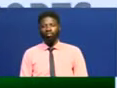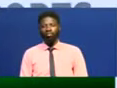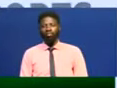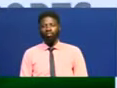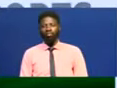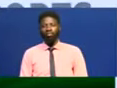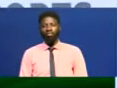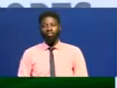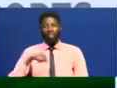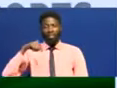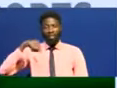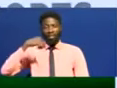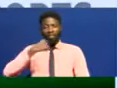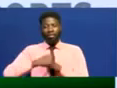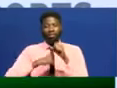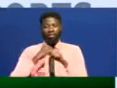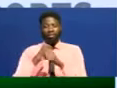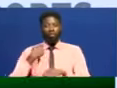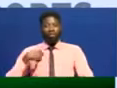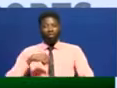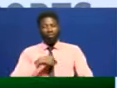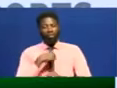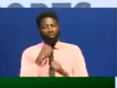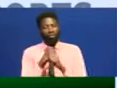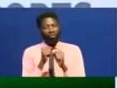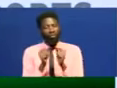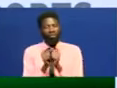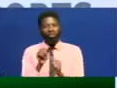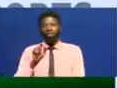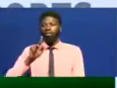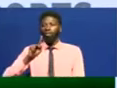And this year we've been able to do some amazing things with KBC,